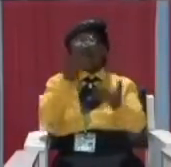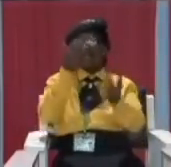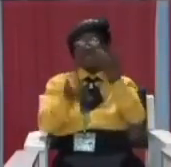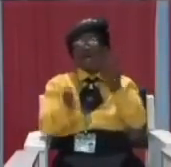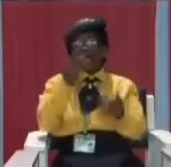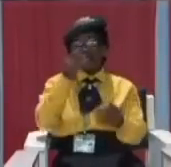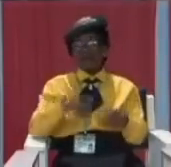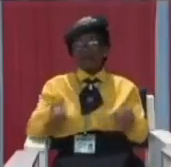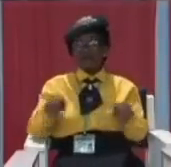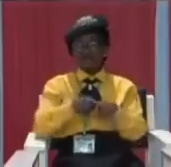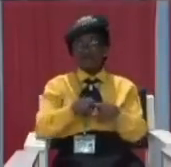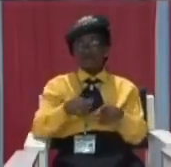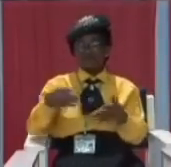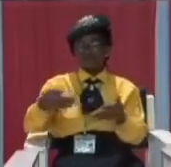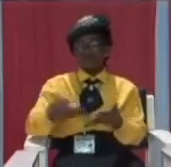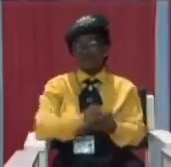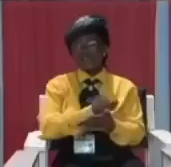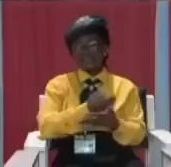So fresh air